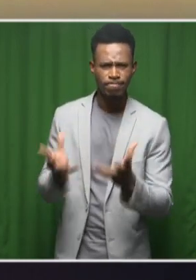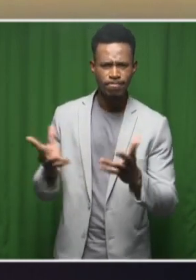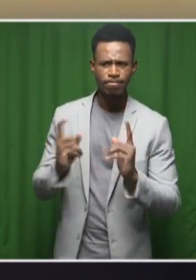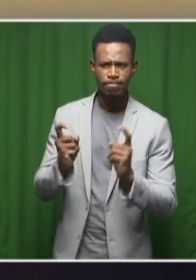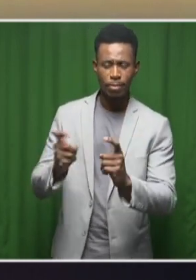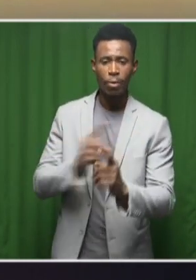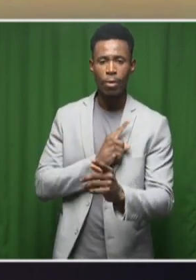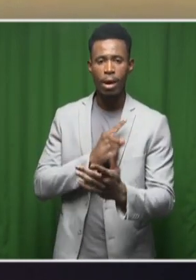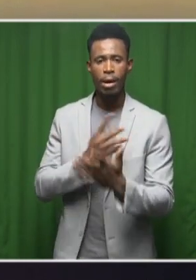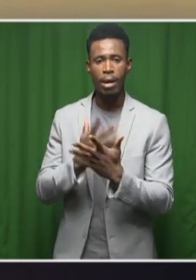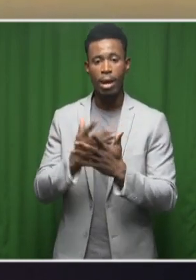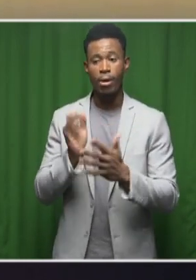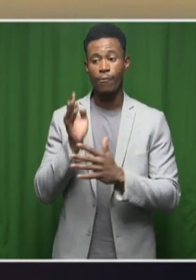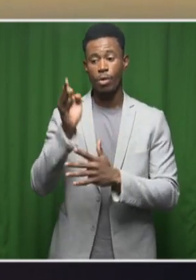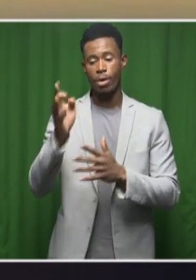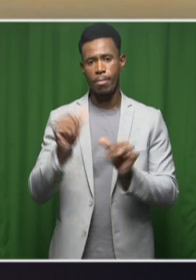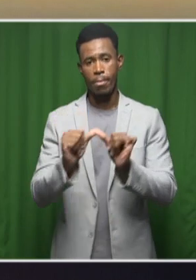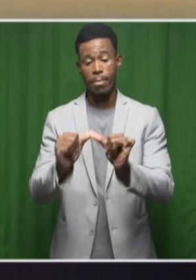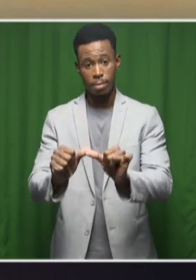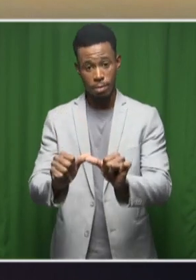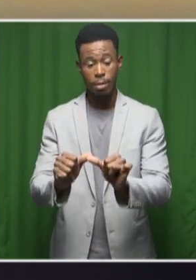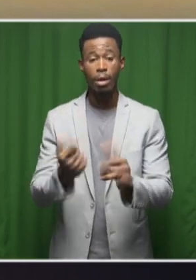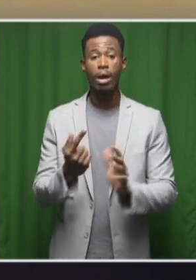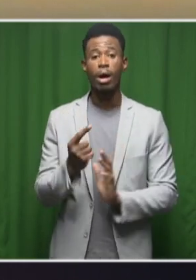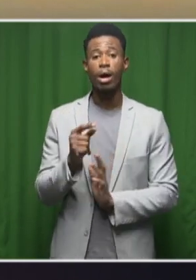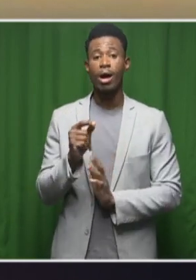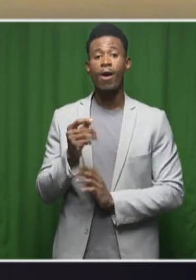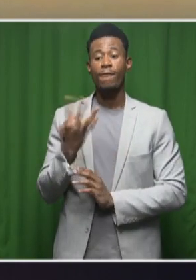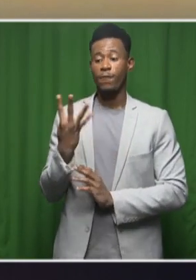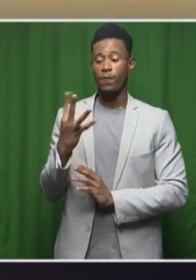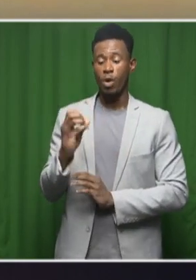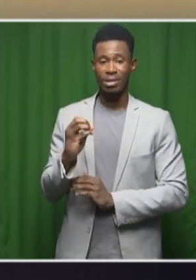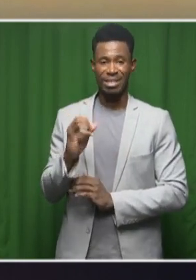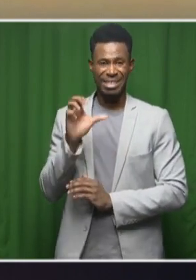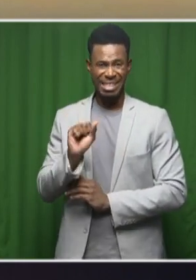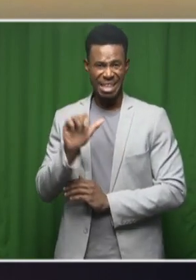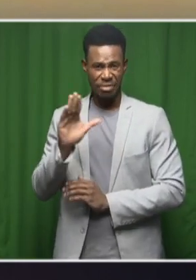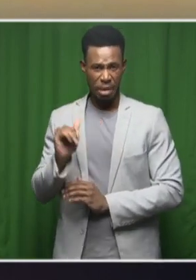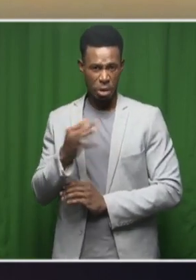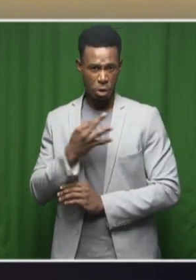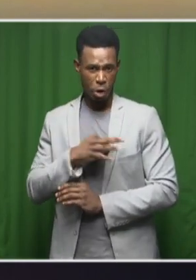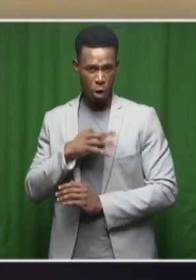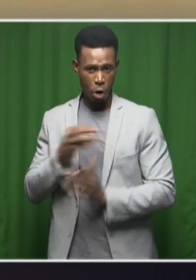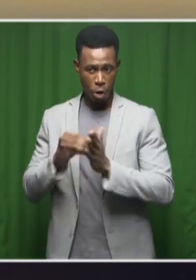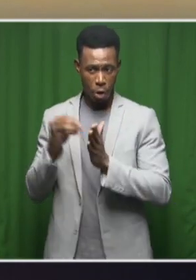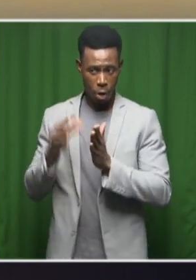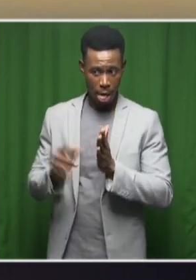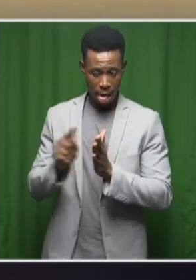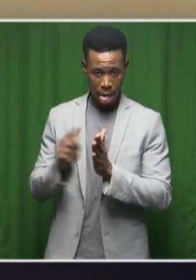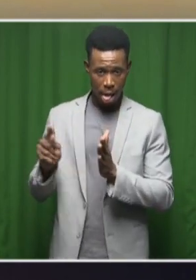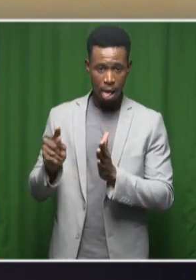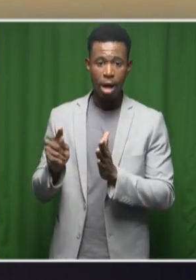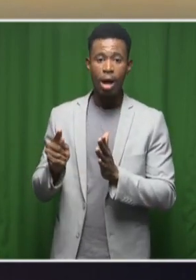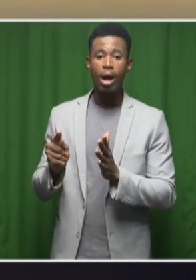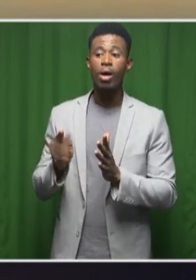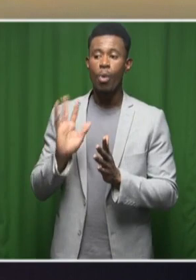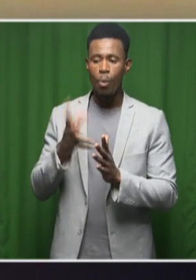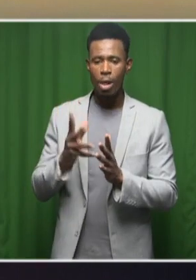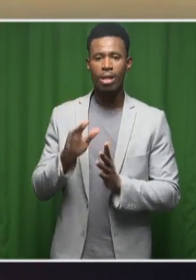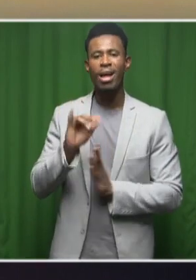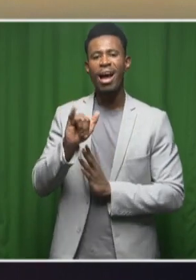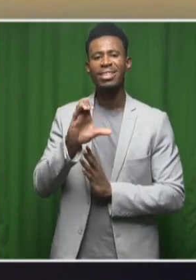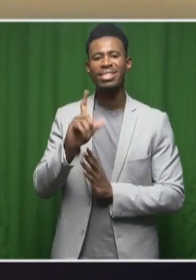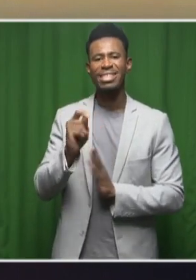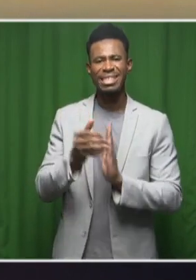Future, a cohort of 40 South African girl learners from 4 inland provinces will be equipped with the much-needed ICT